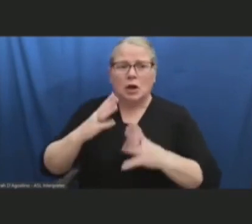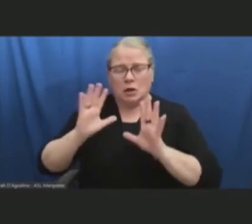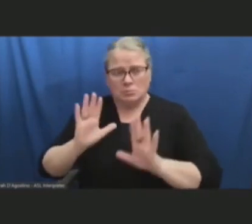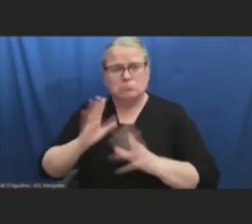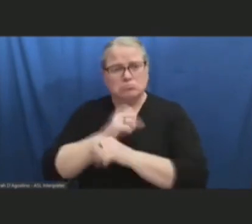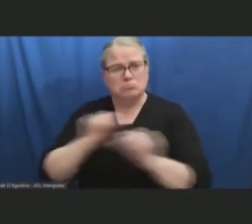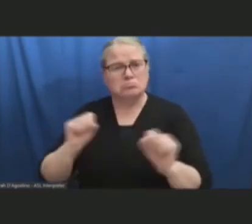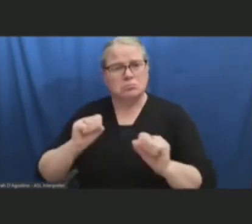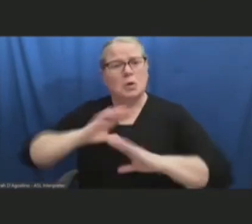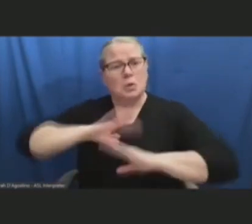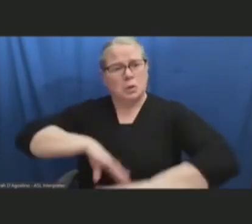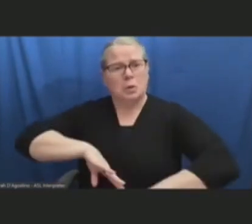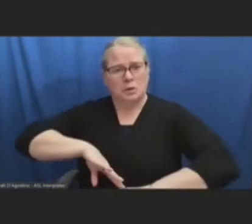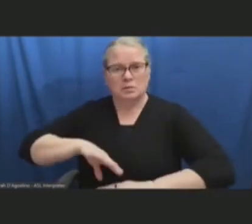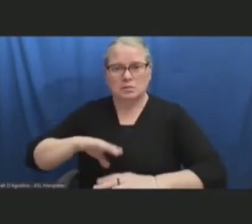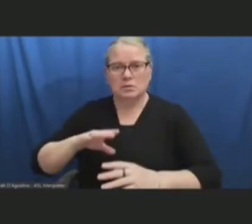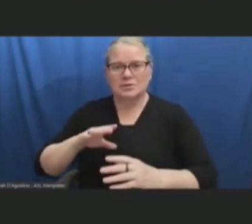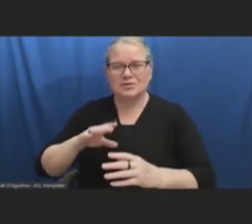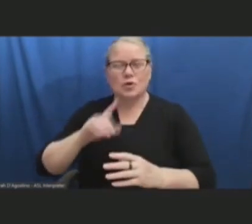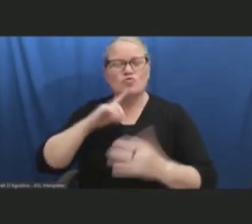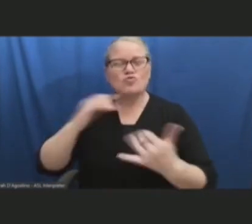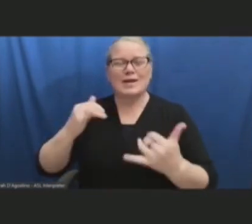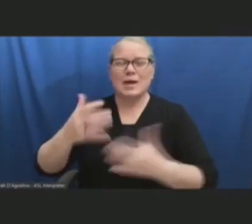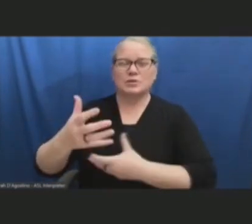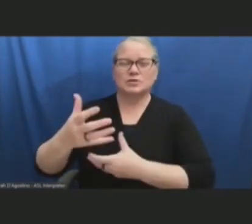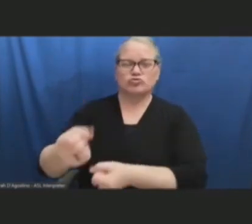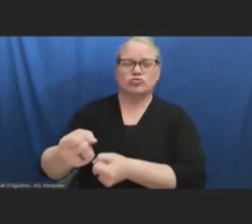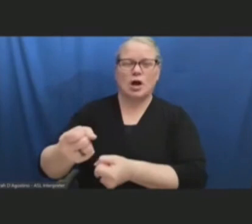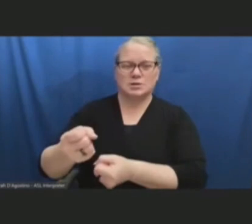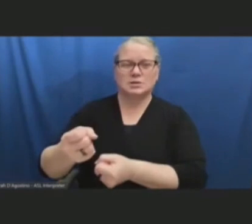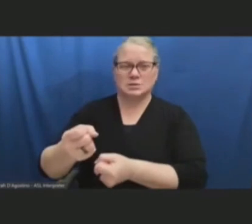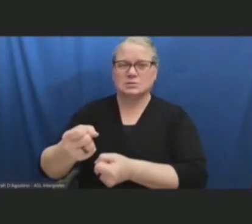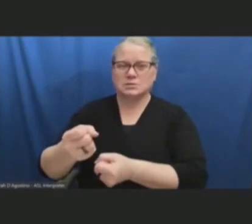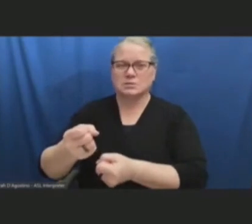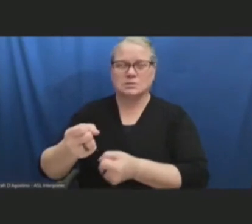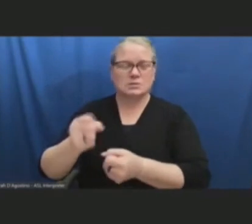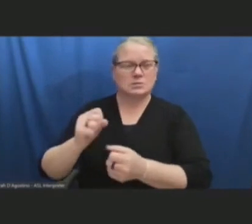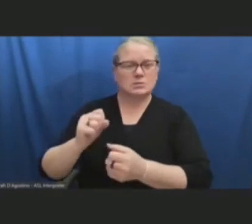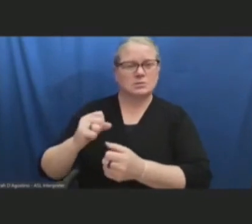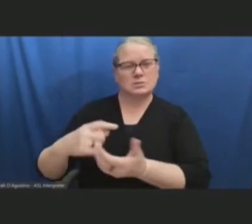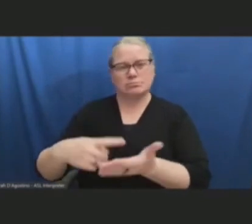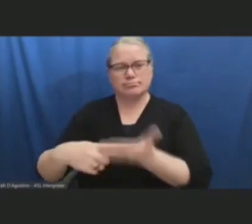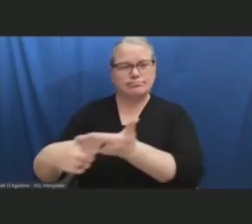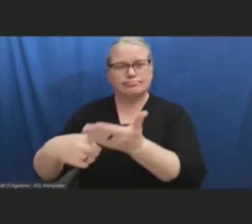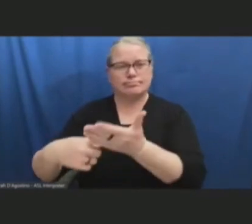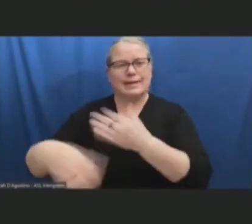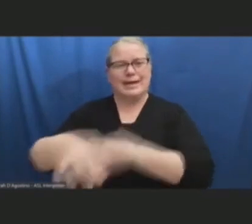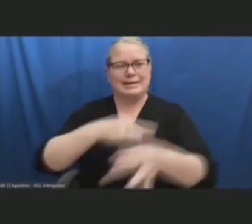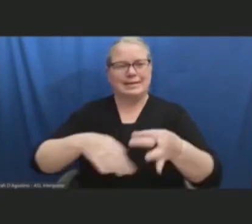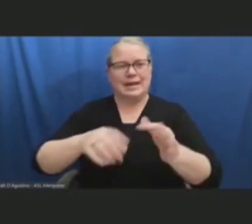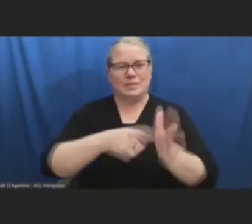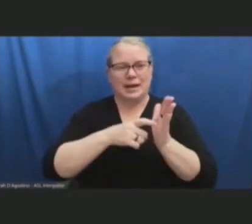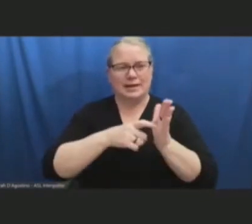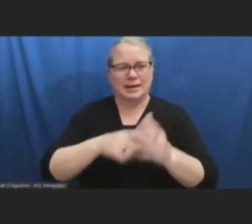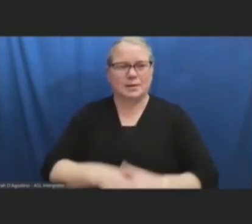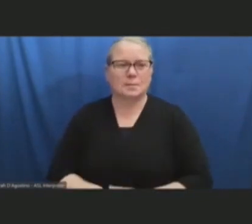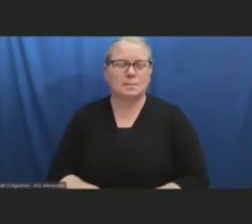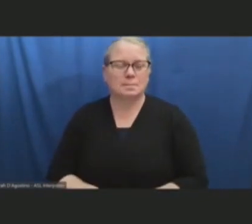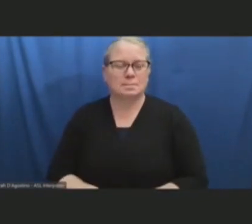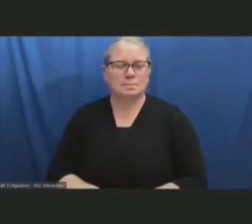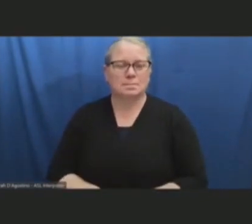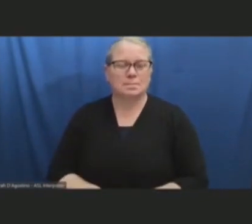you got it. Right now, it's that trusted advocate word to word rather than a mandate. Do you feel